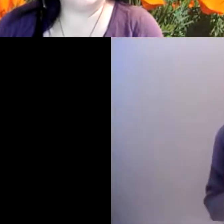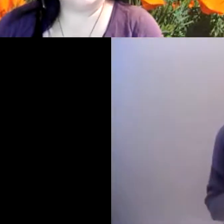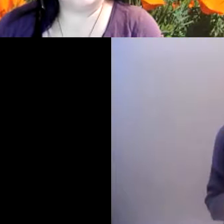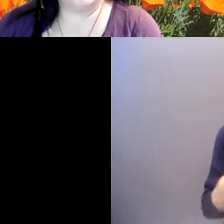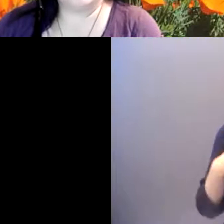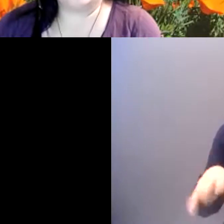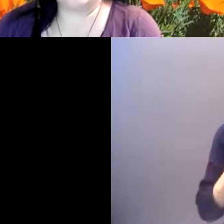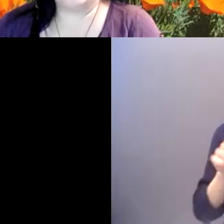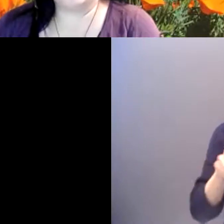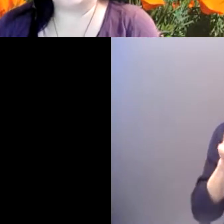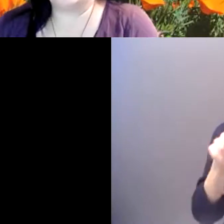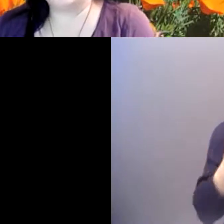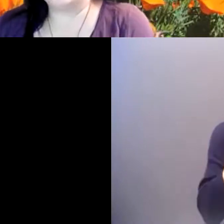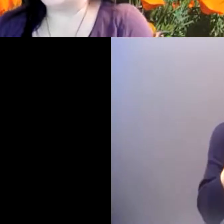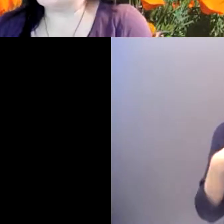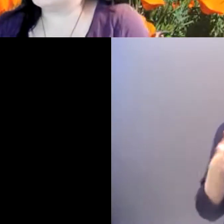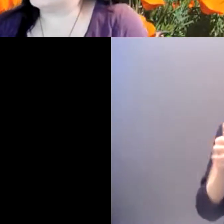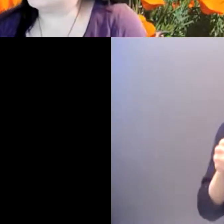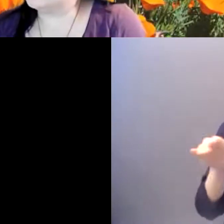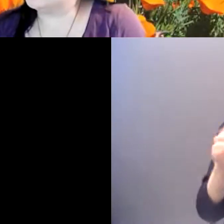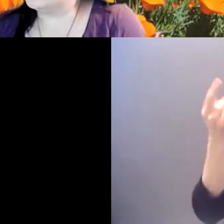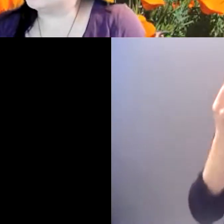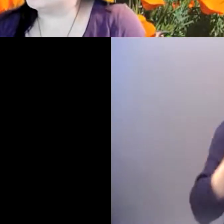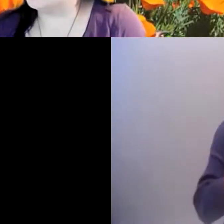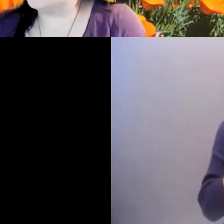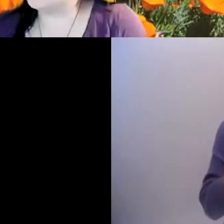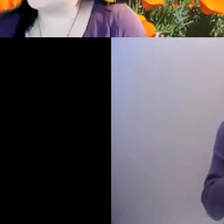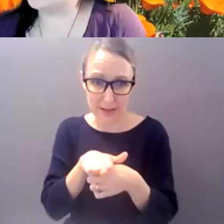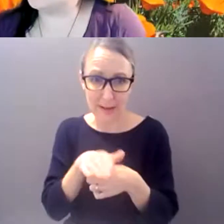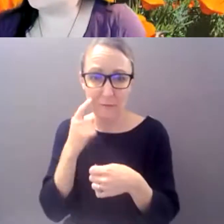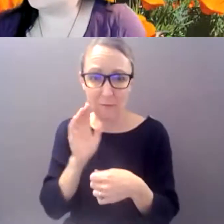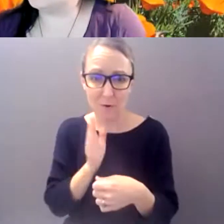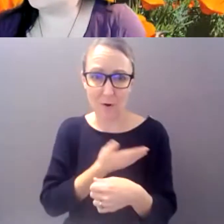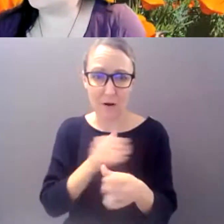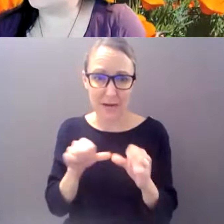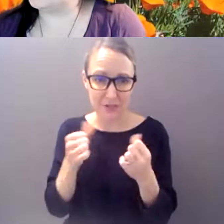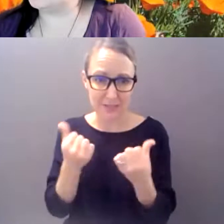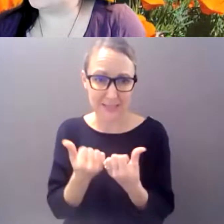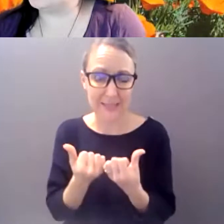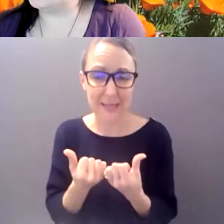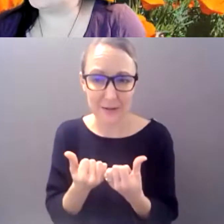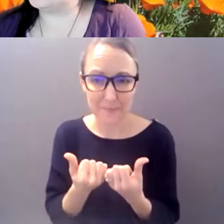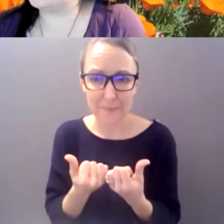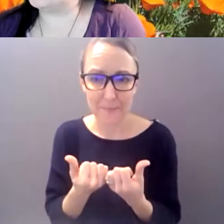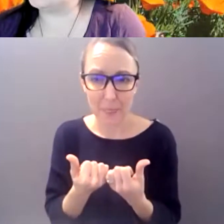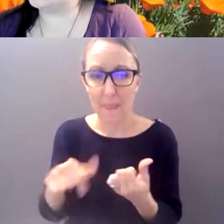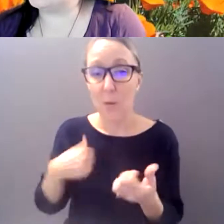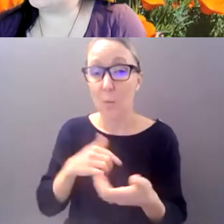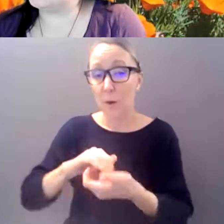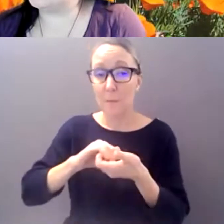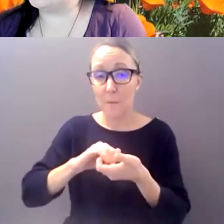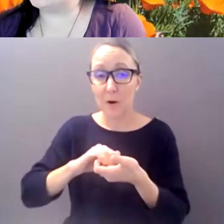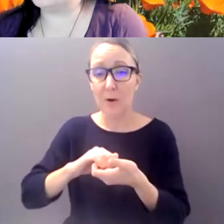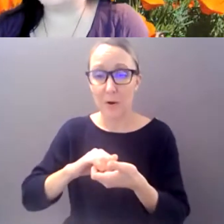we attempted to do something at the local level for our agency. We have a